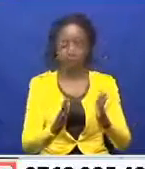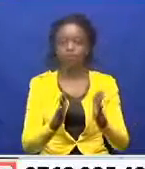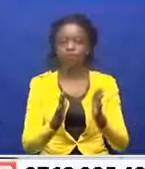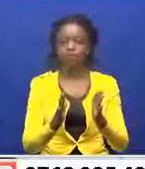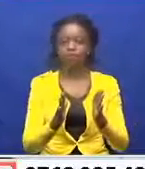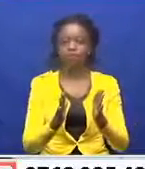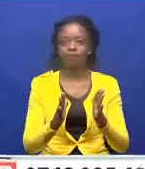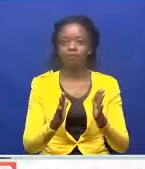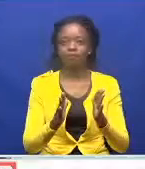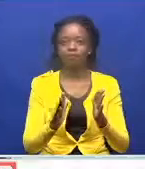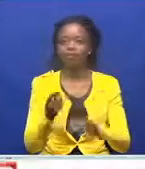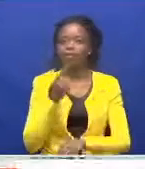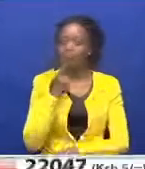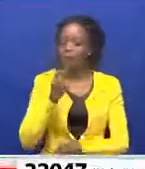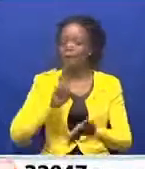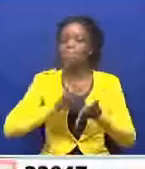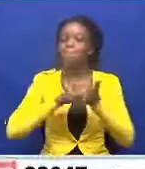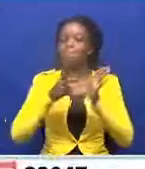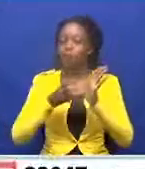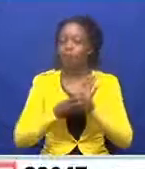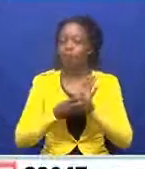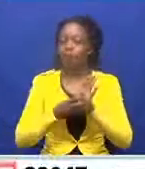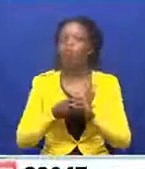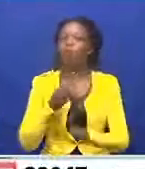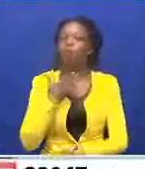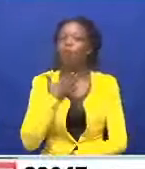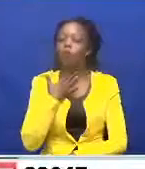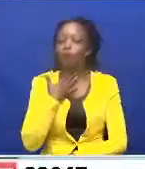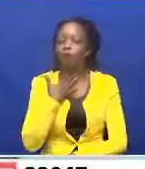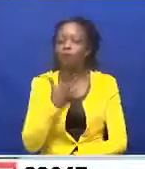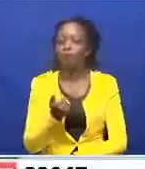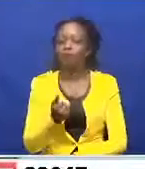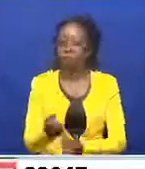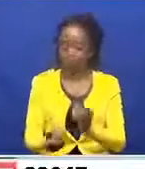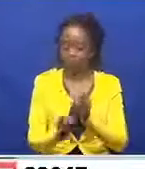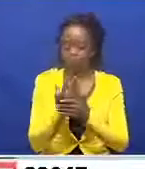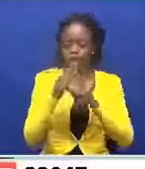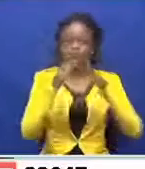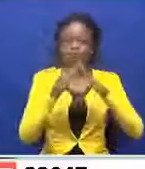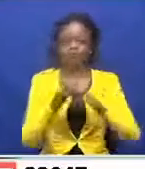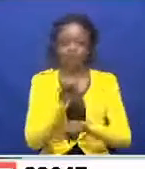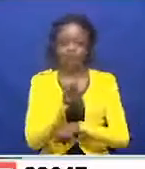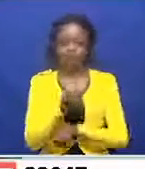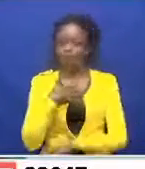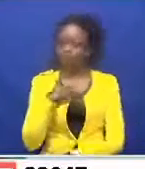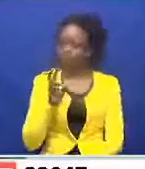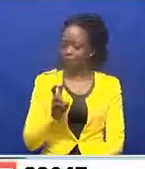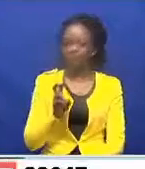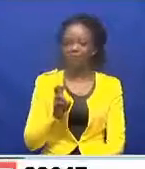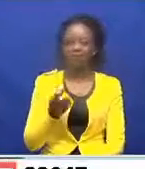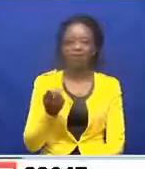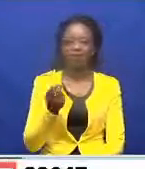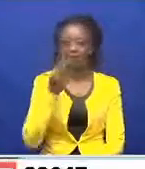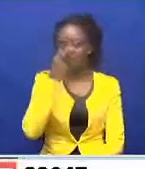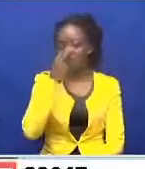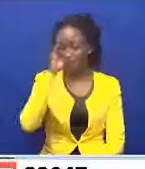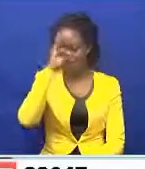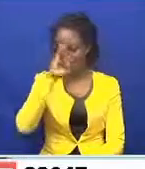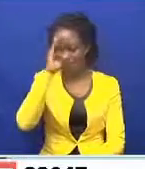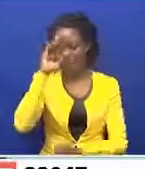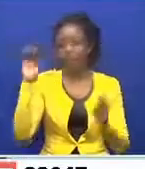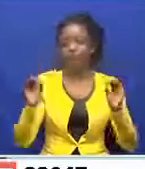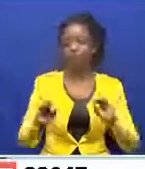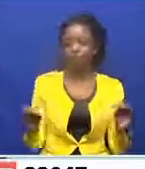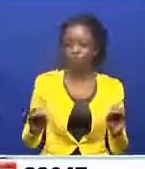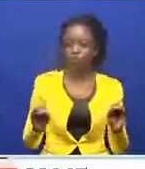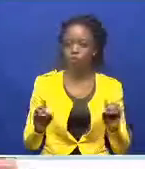Sasa akasema hii mradi ataigisha tu kwa nyumba yetu. Sasa hii tukaona hii ni kama mchezo mchezo,